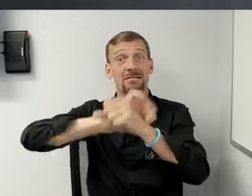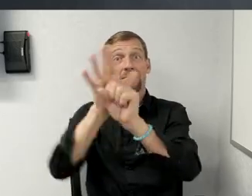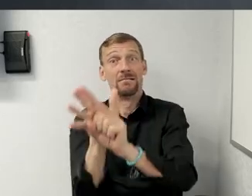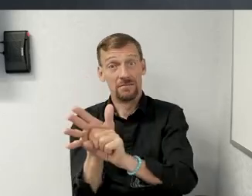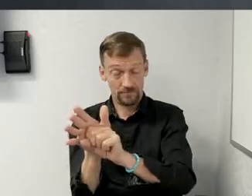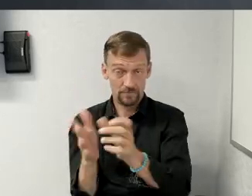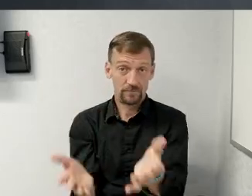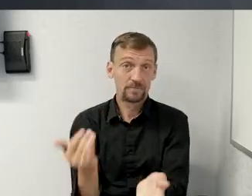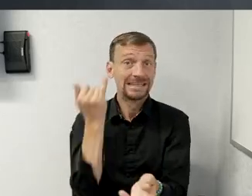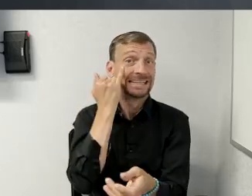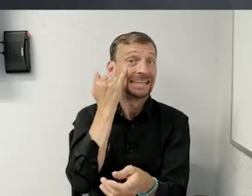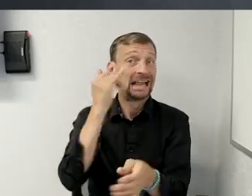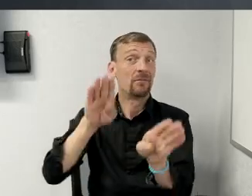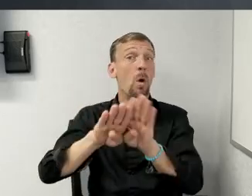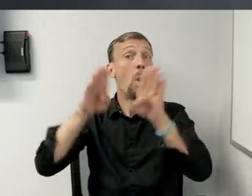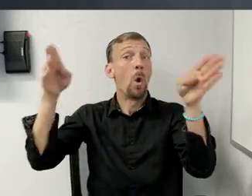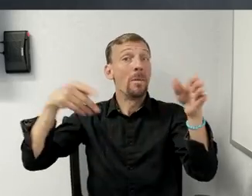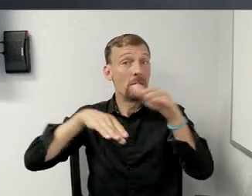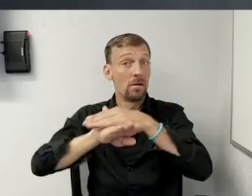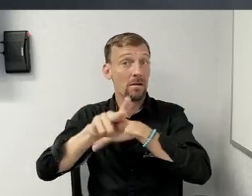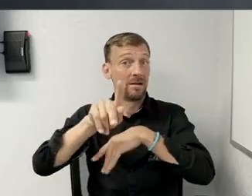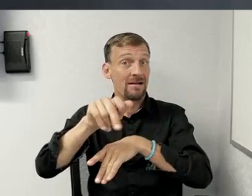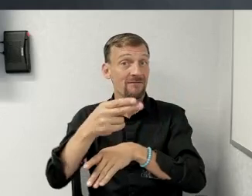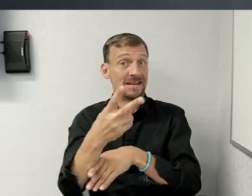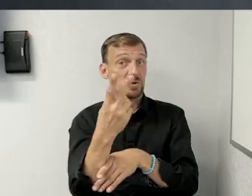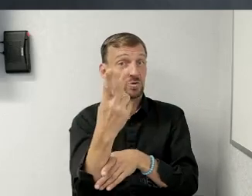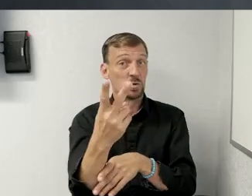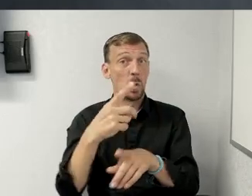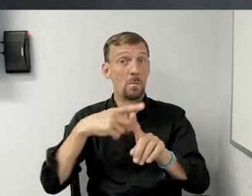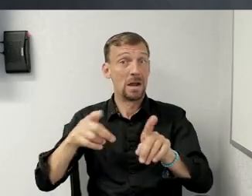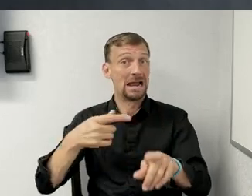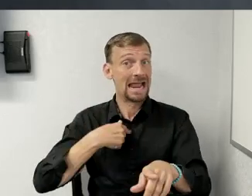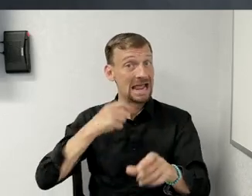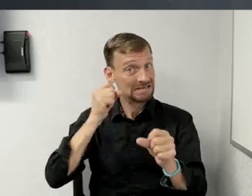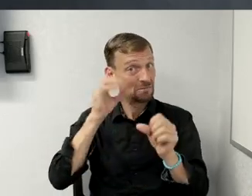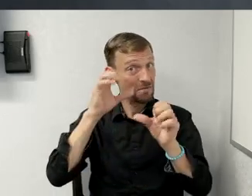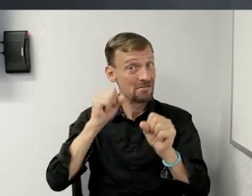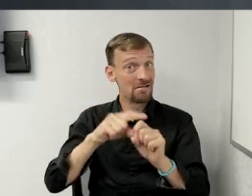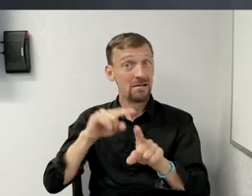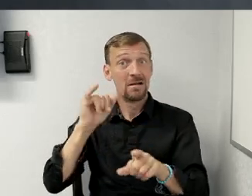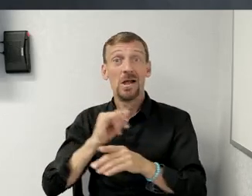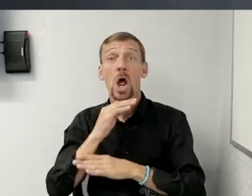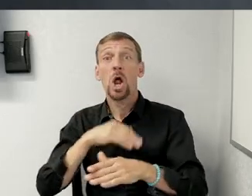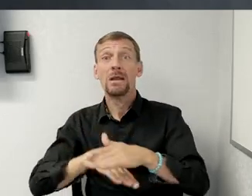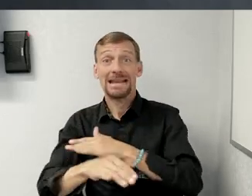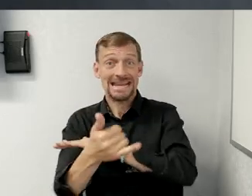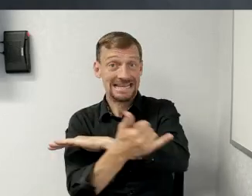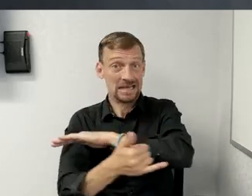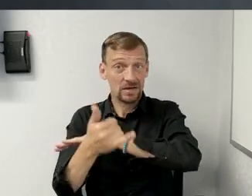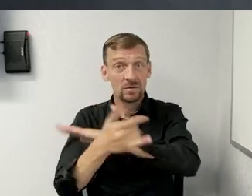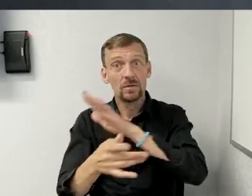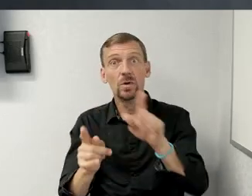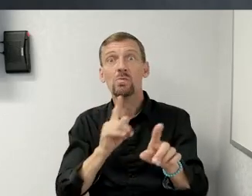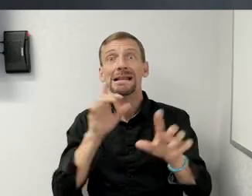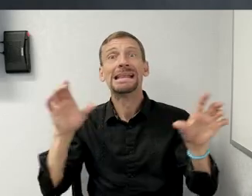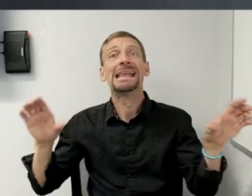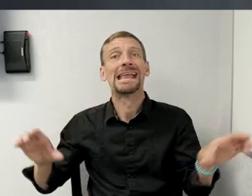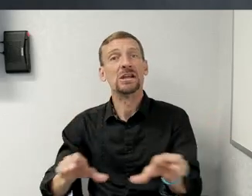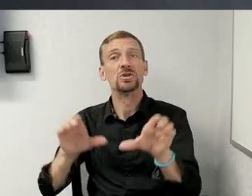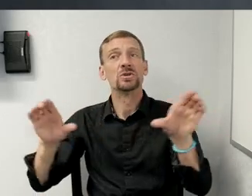2. I was surprised that the county, if I understand it right, its